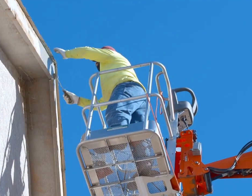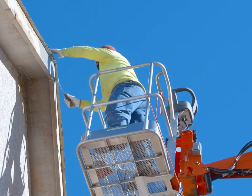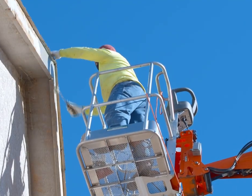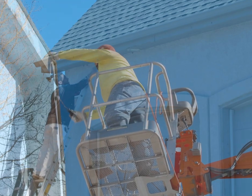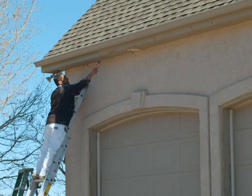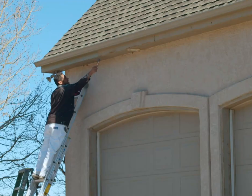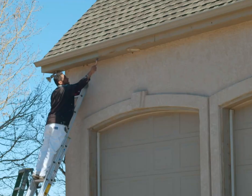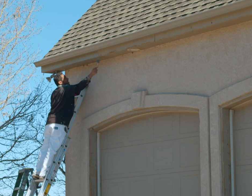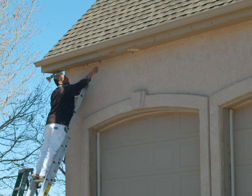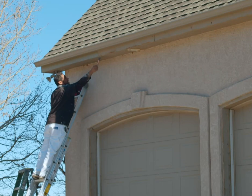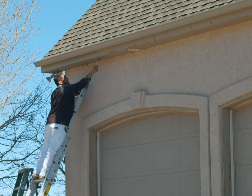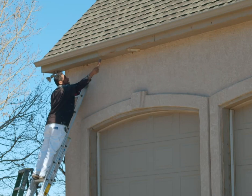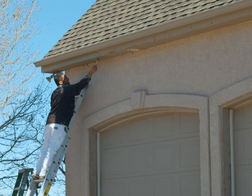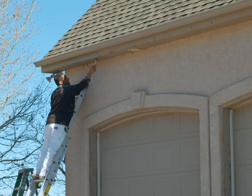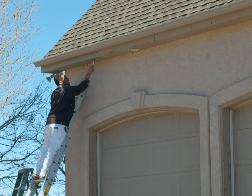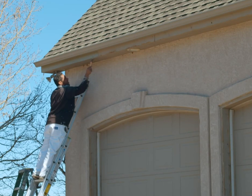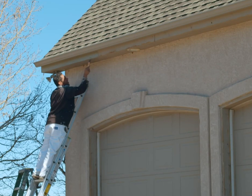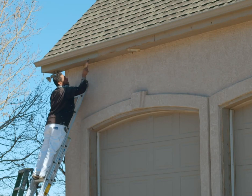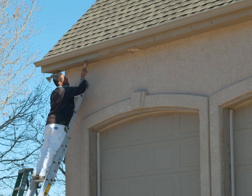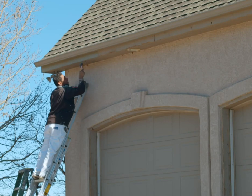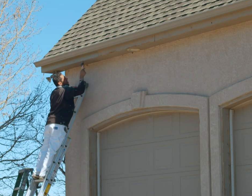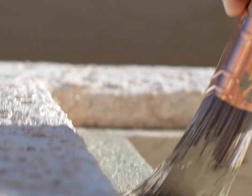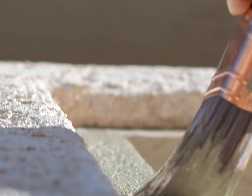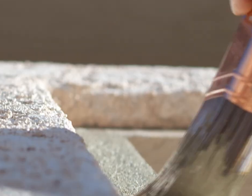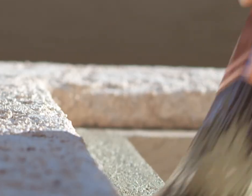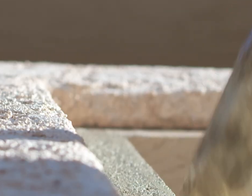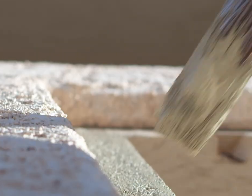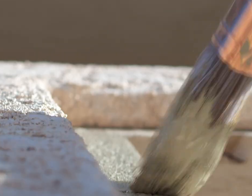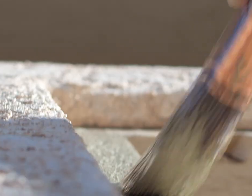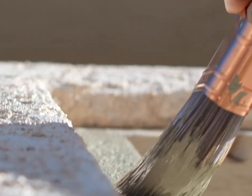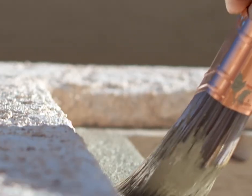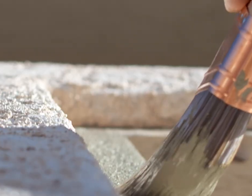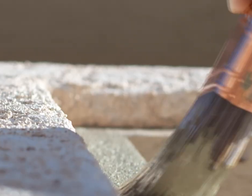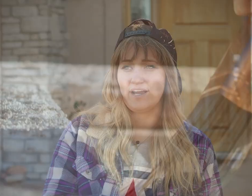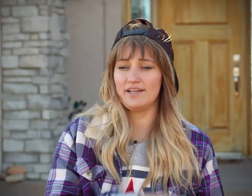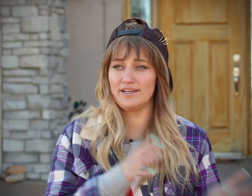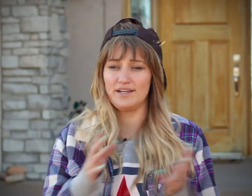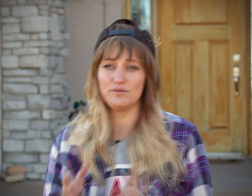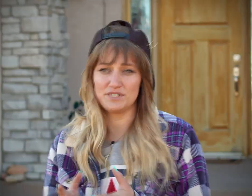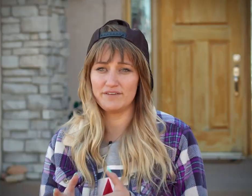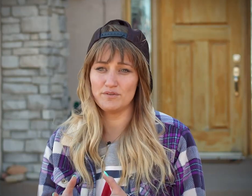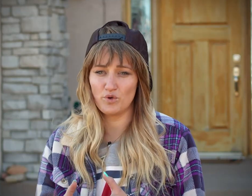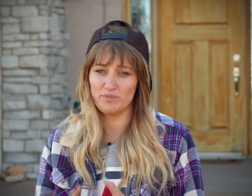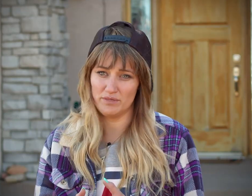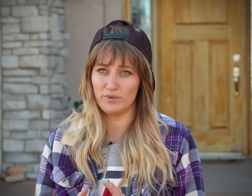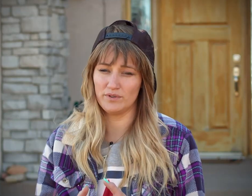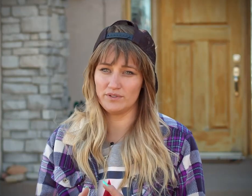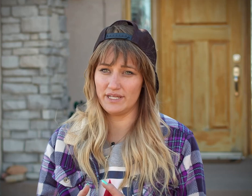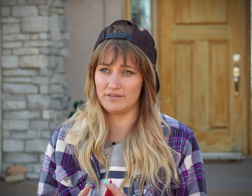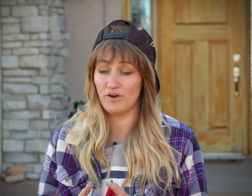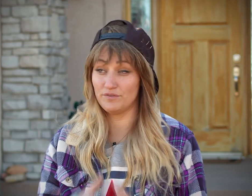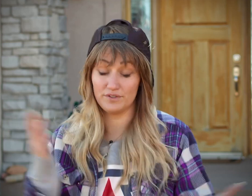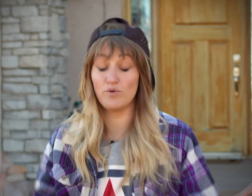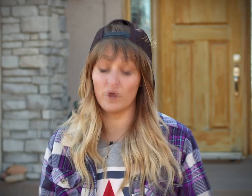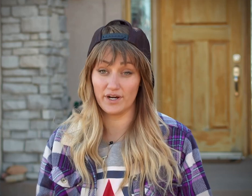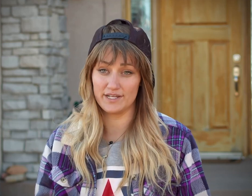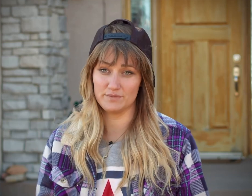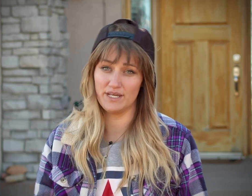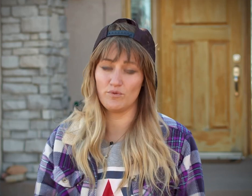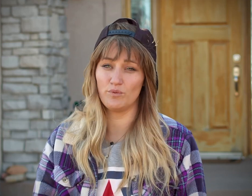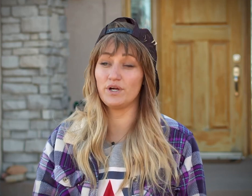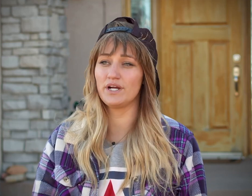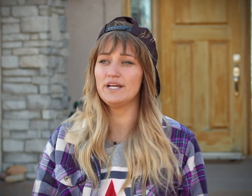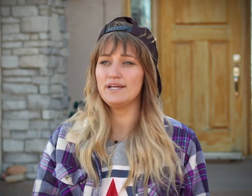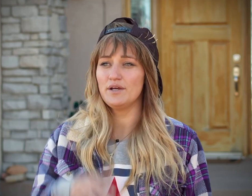helped one person, me at the time, it came around, and I then helped seven more people, and hopefully more